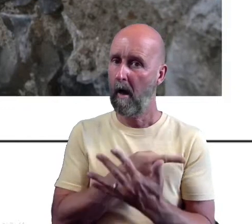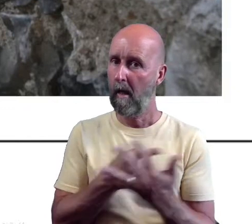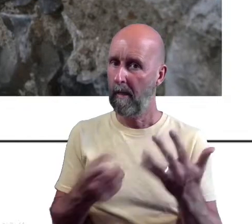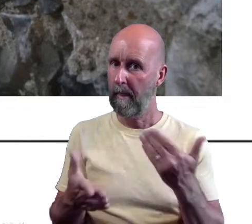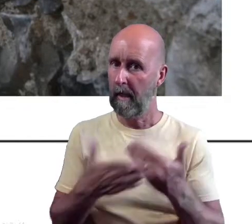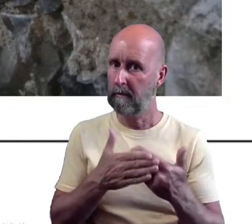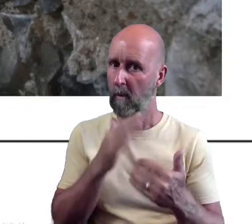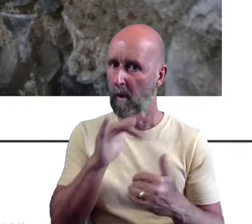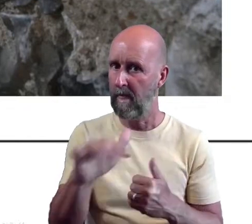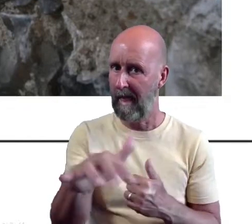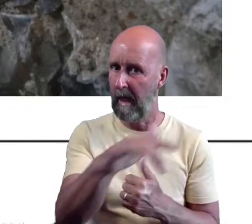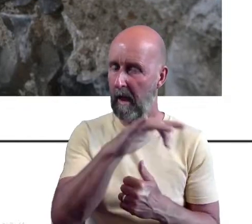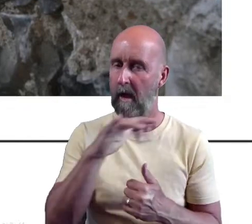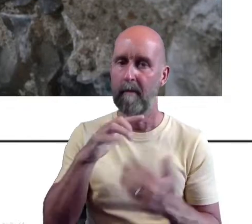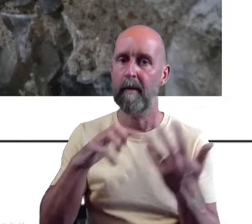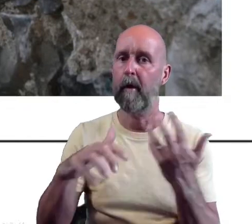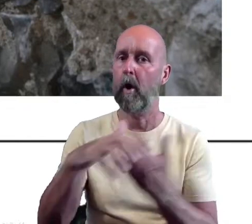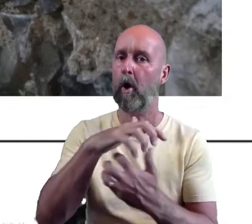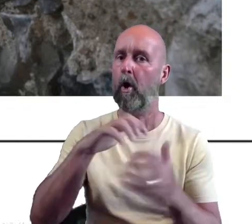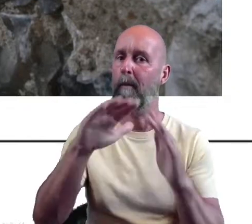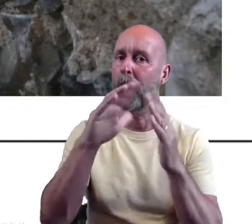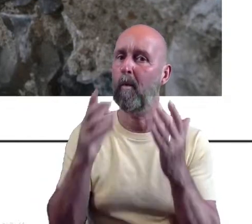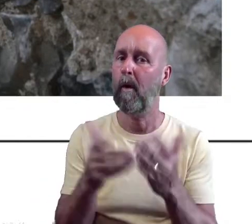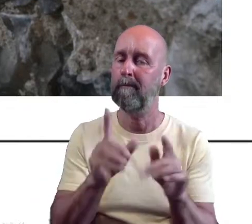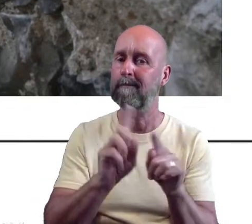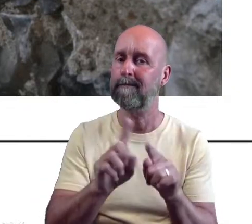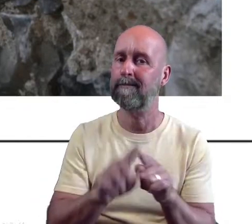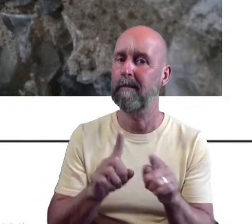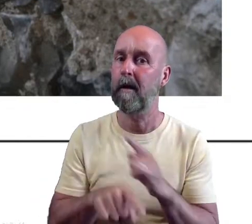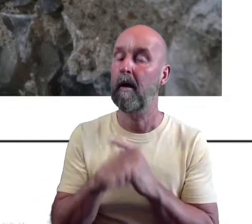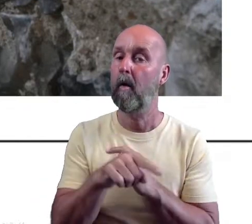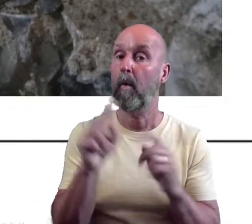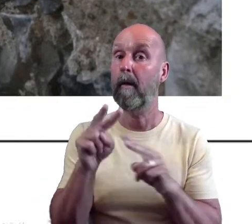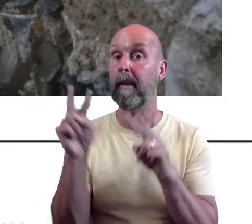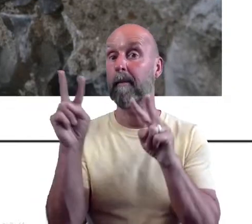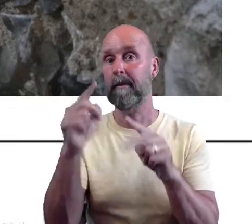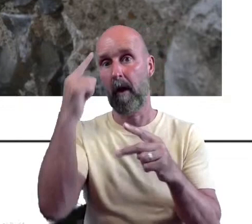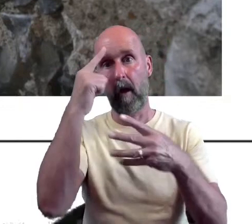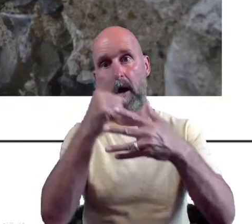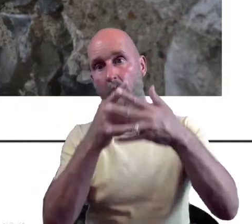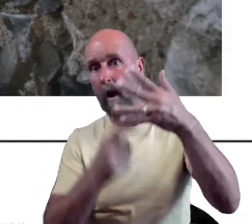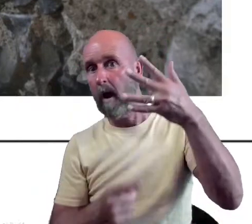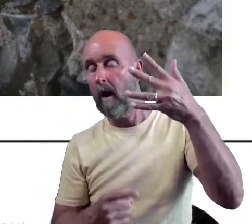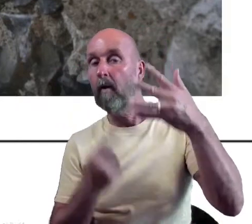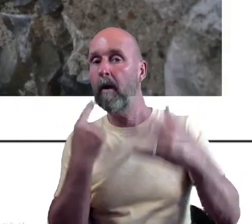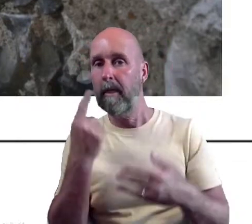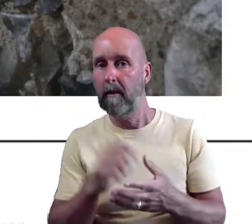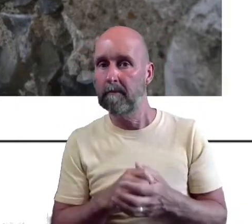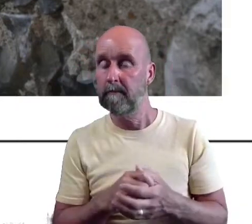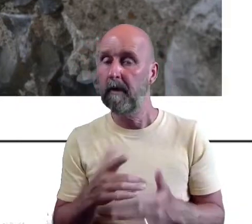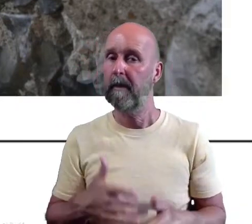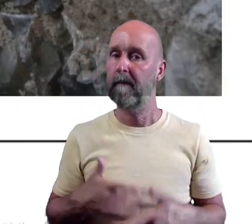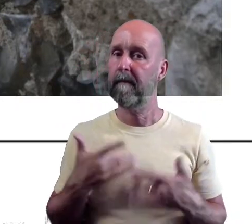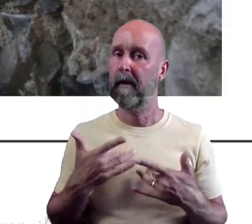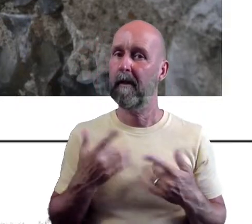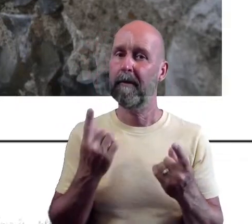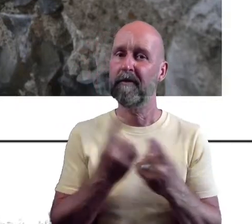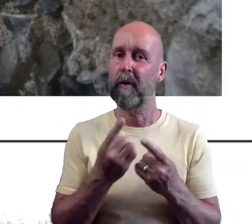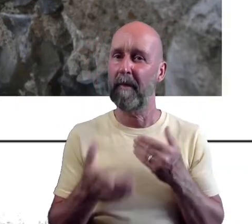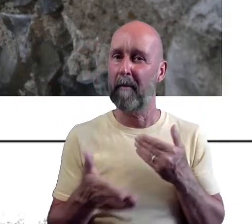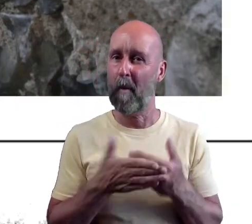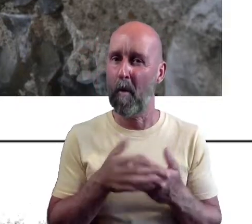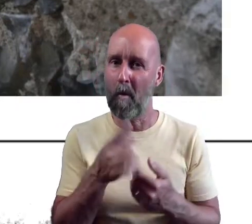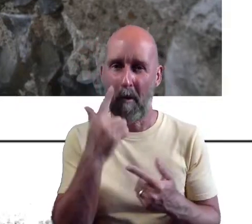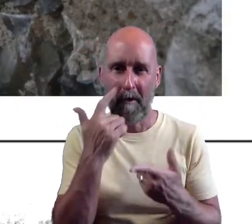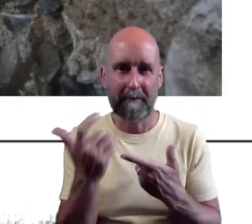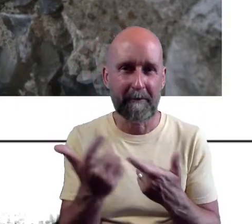like a complex world that's made up of more things that they can perceive at any one time. And it makes them feel like there's always something more to discover, that they're on the